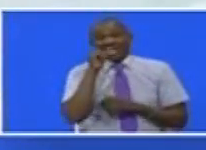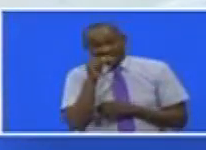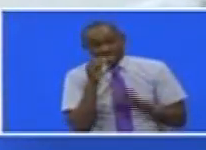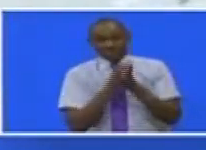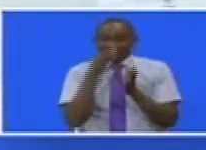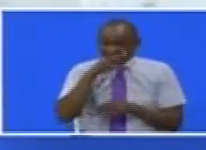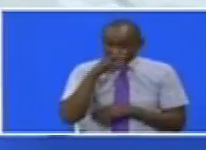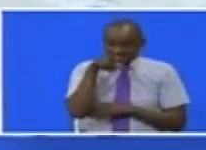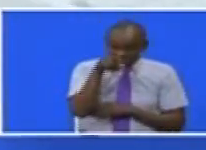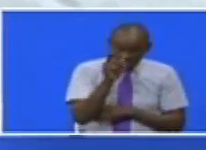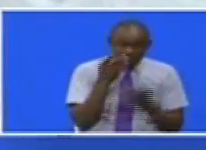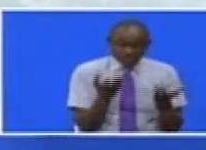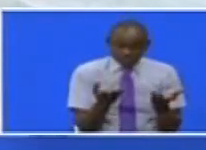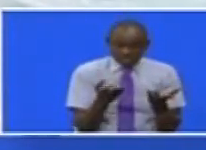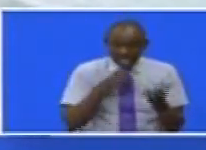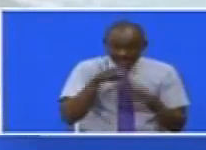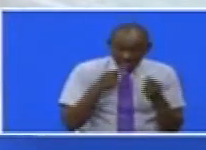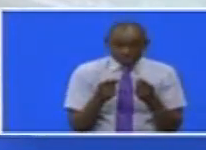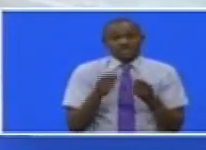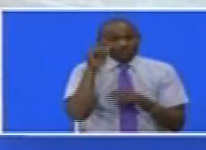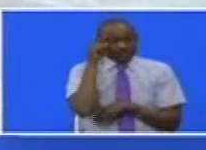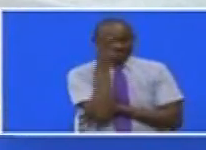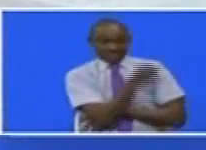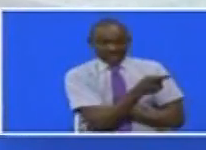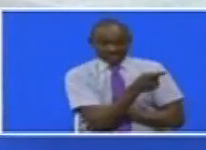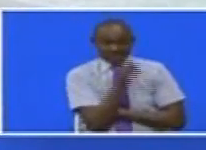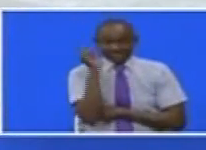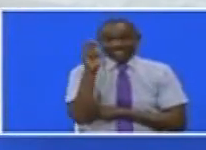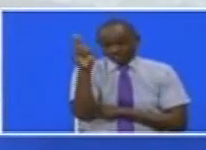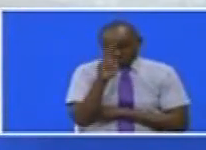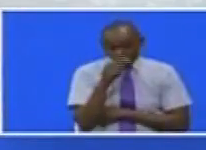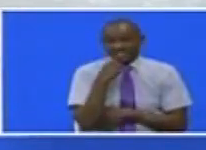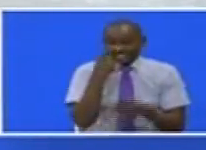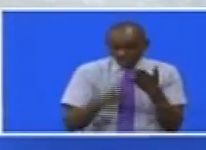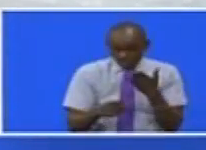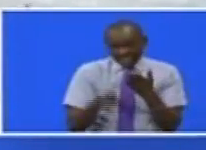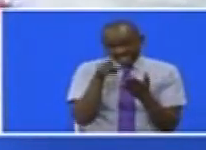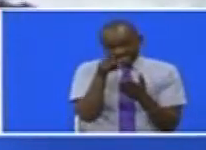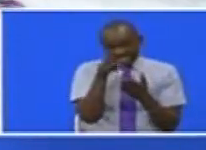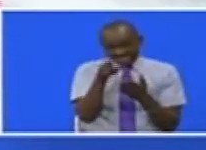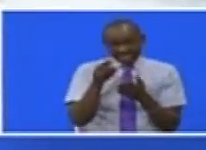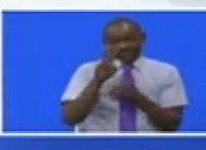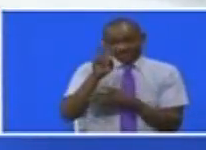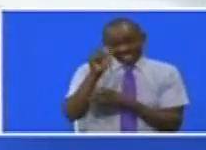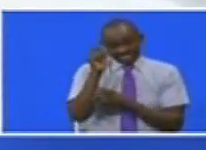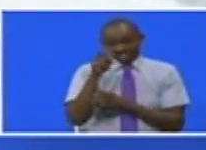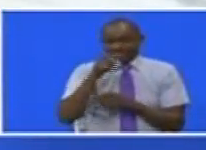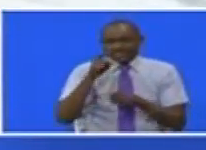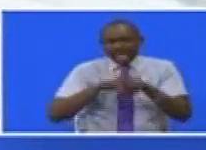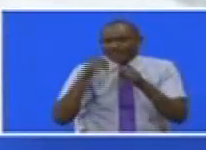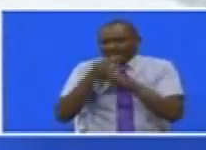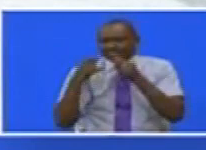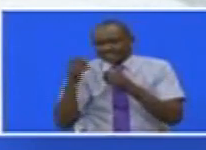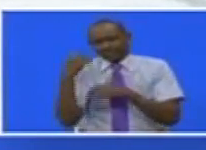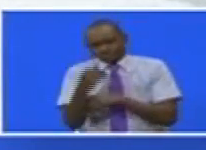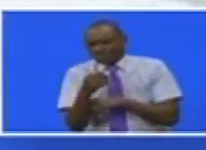France lifted their travel advisories on the coastal strip. President Uhuru lauded the lifting of the travel advisories, saying it was a